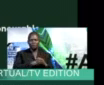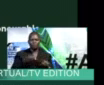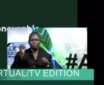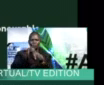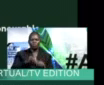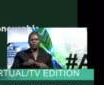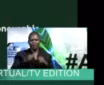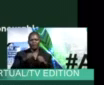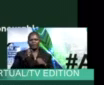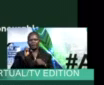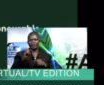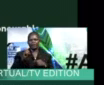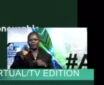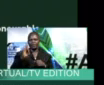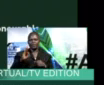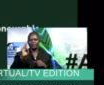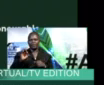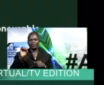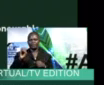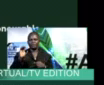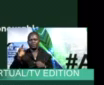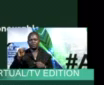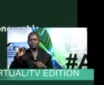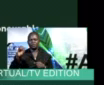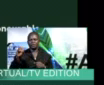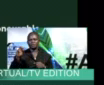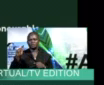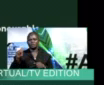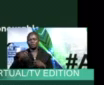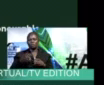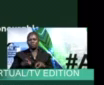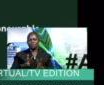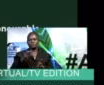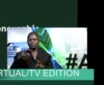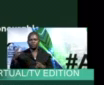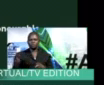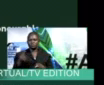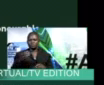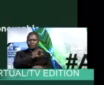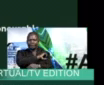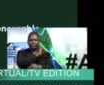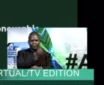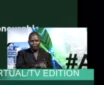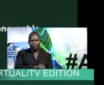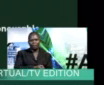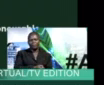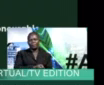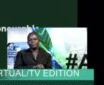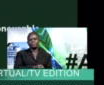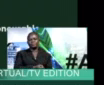renewable energy and more efficient, you know, ways of utilizing